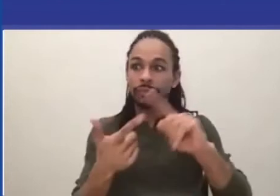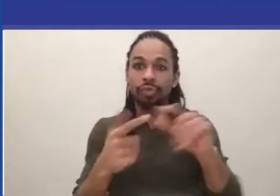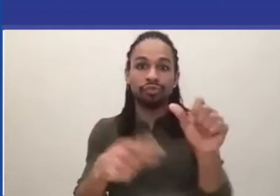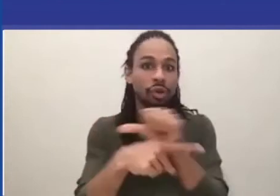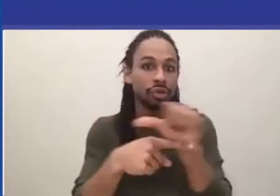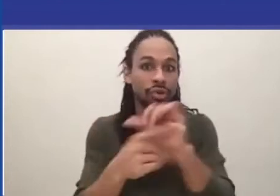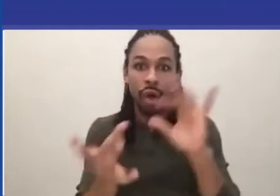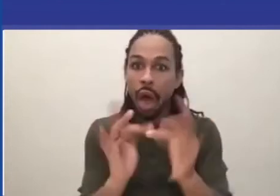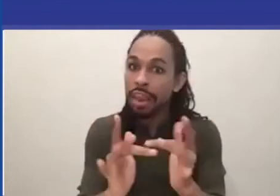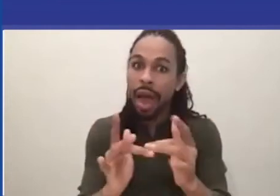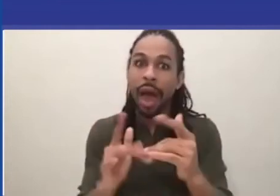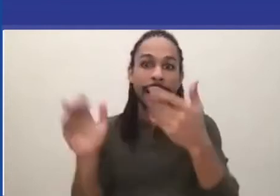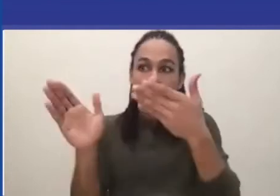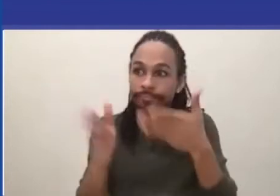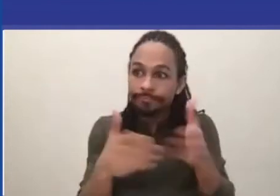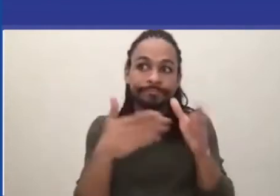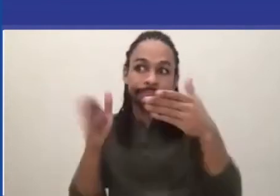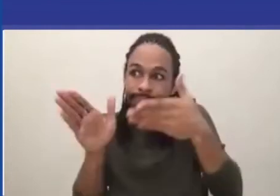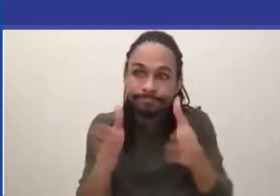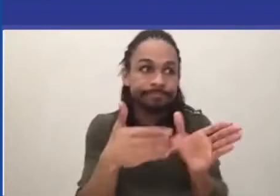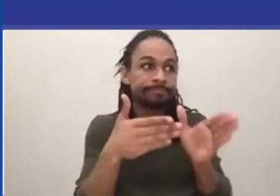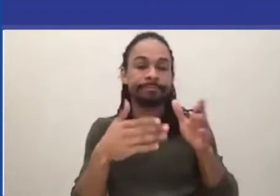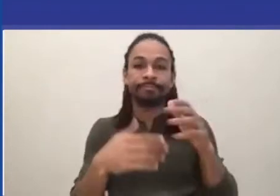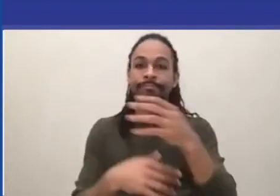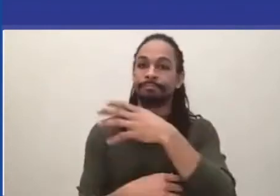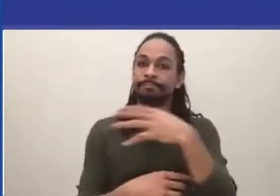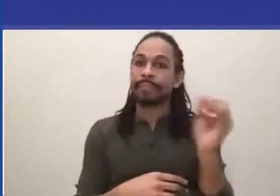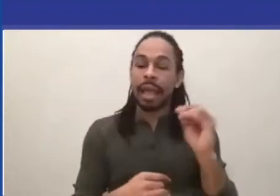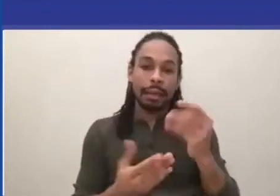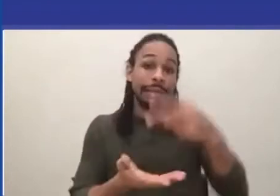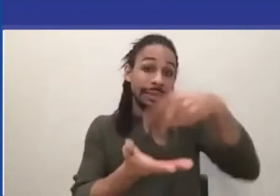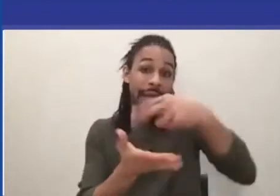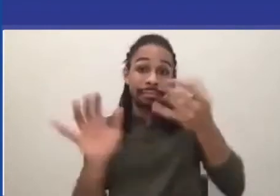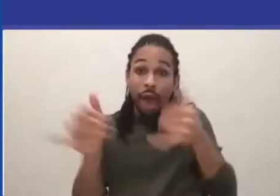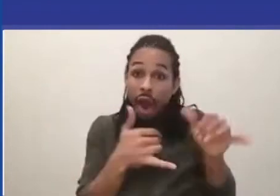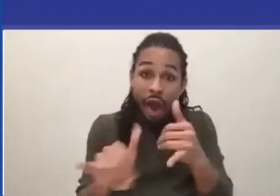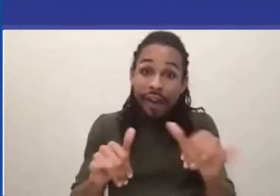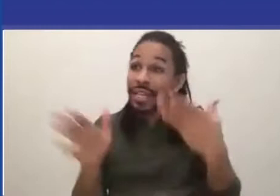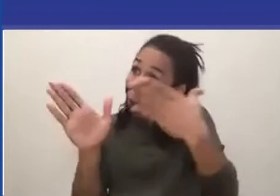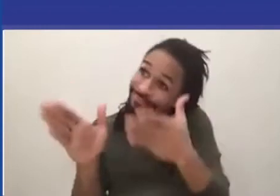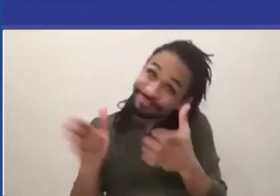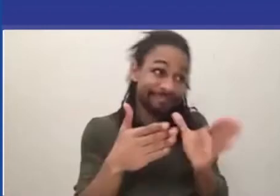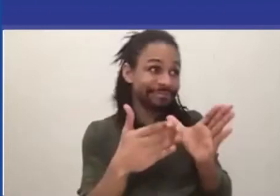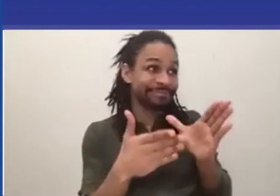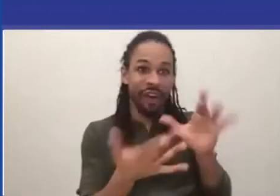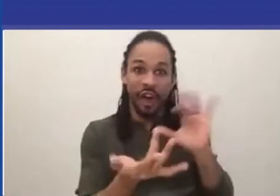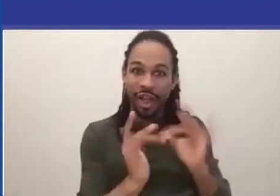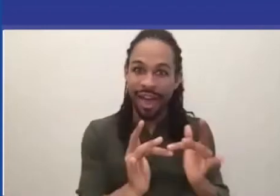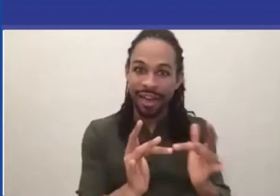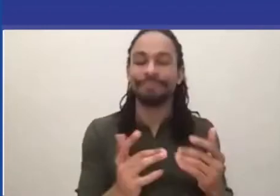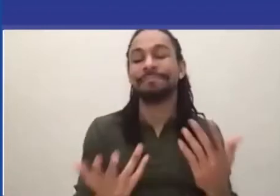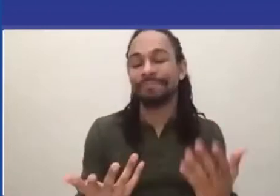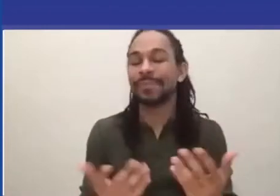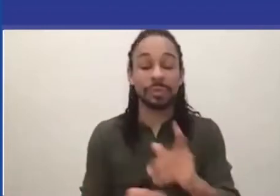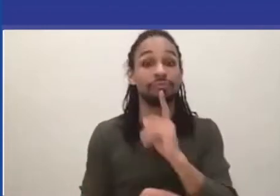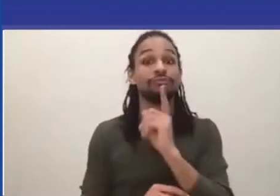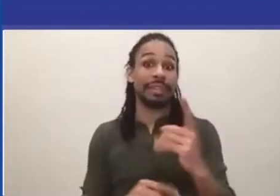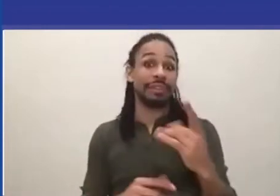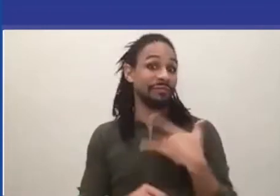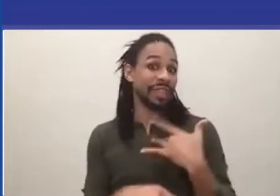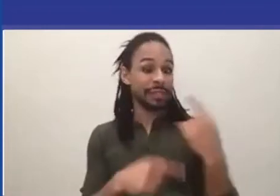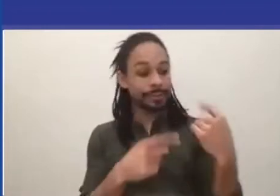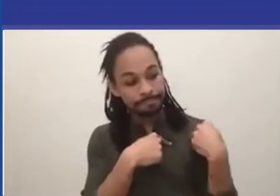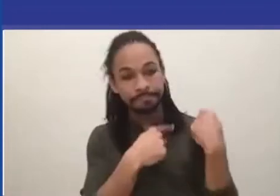There have been dance parties online. But it really feels like something